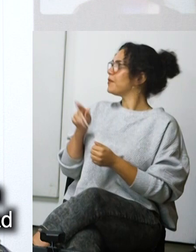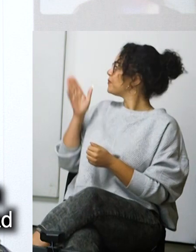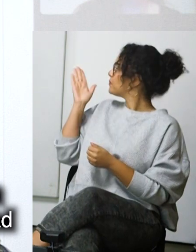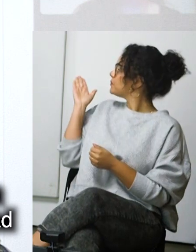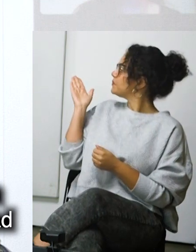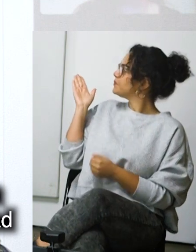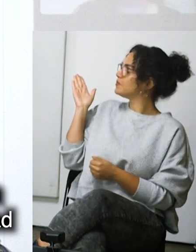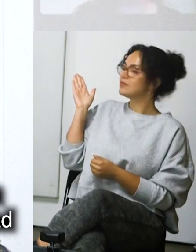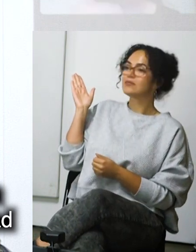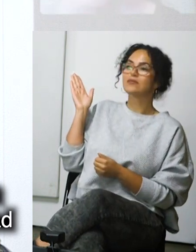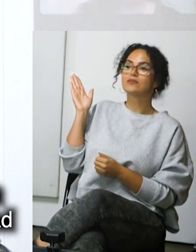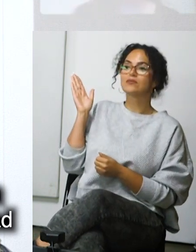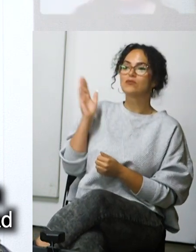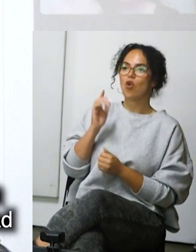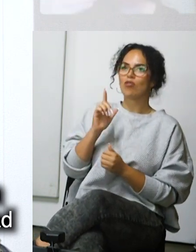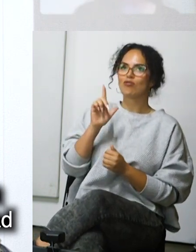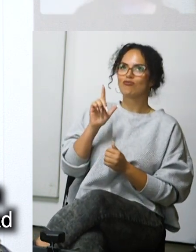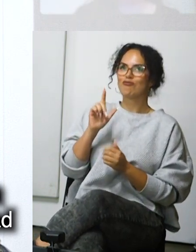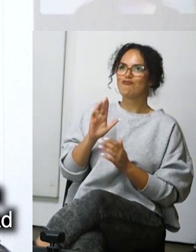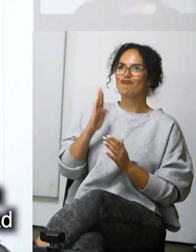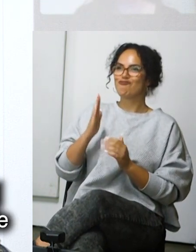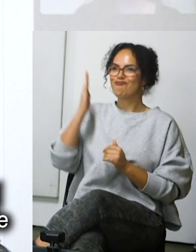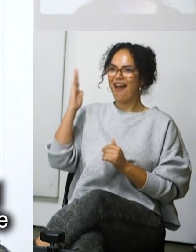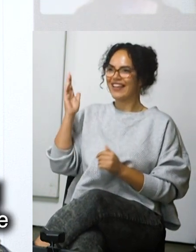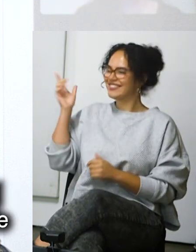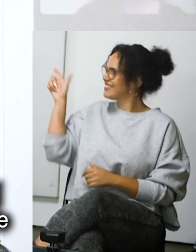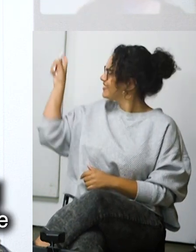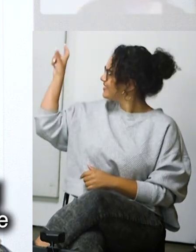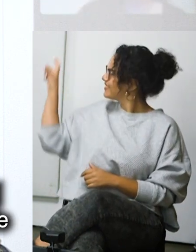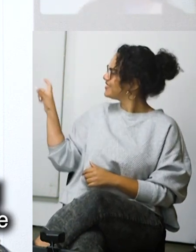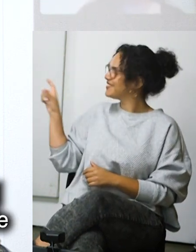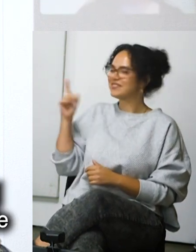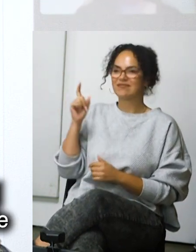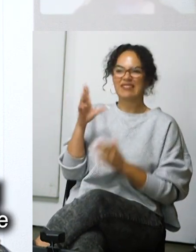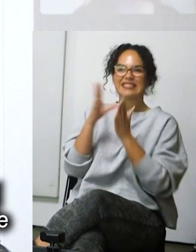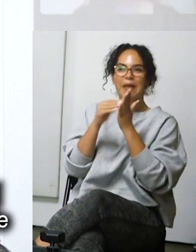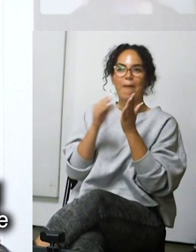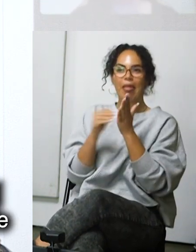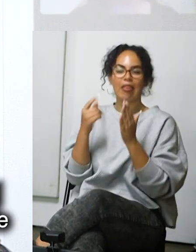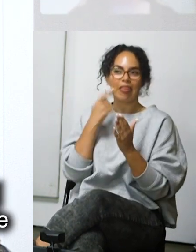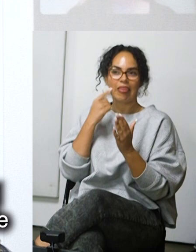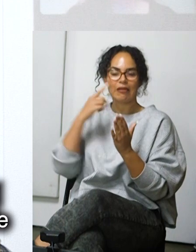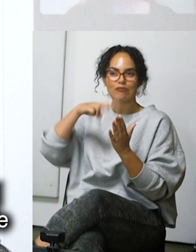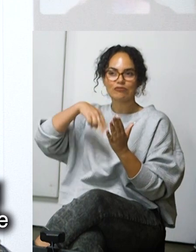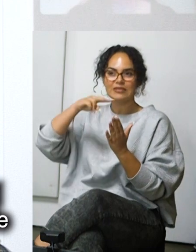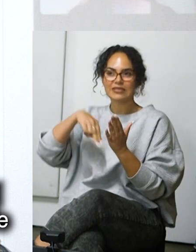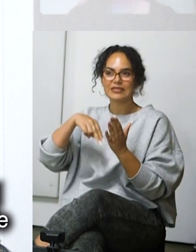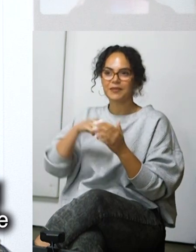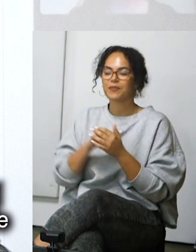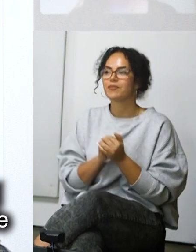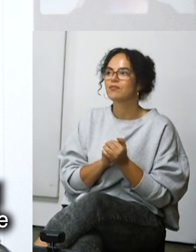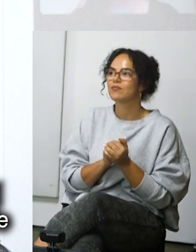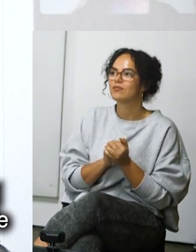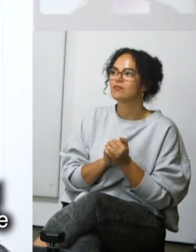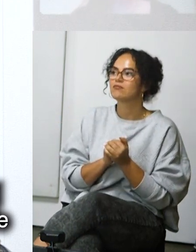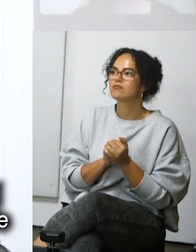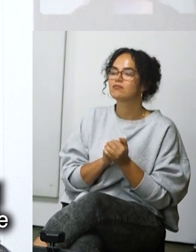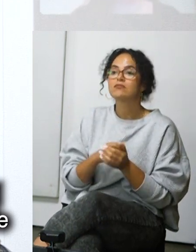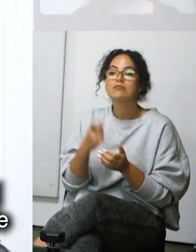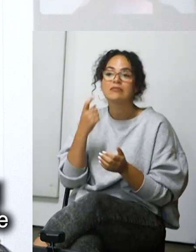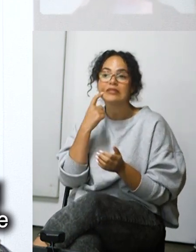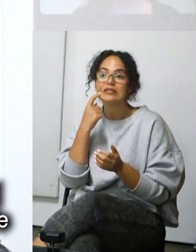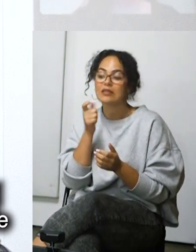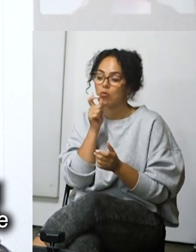the right-hand side of what a page of easy read looks like. It's a format that uses easy words and pictures to